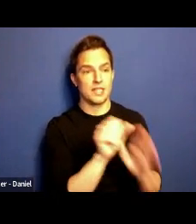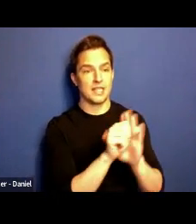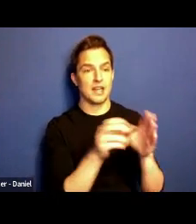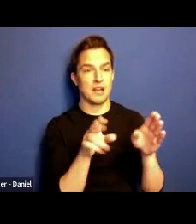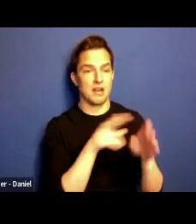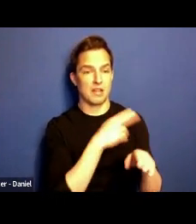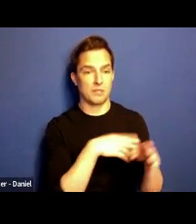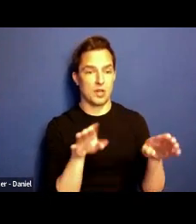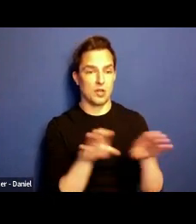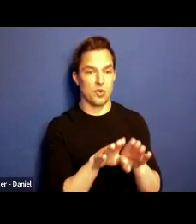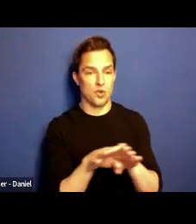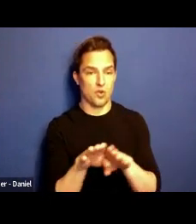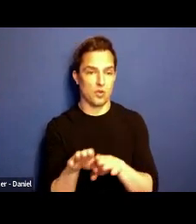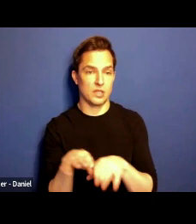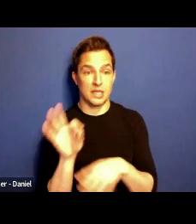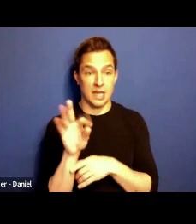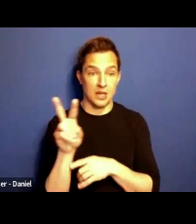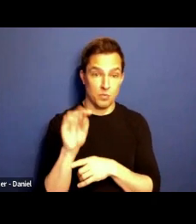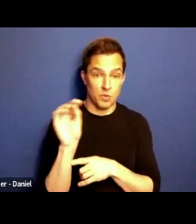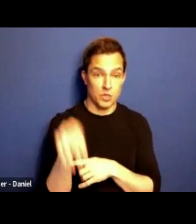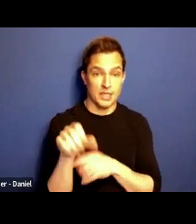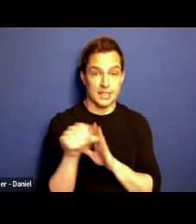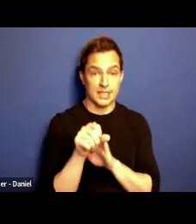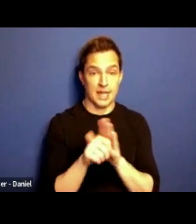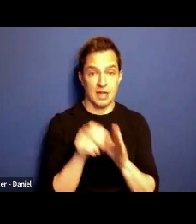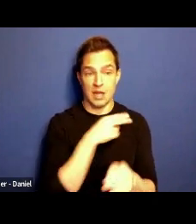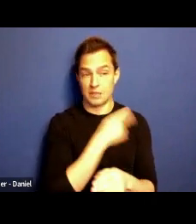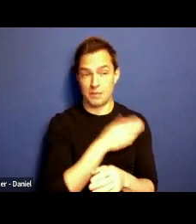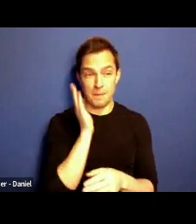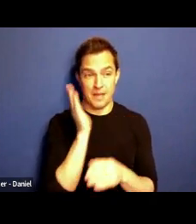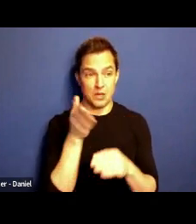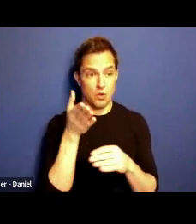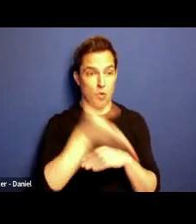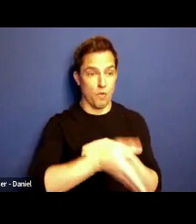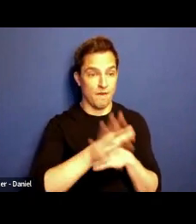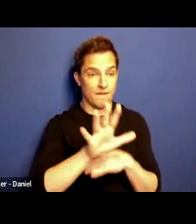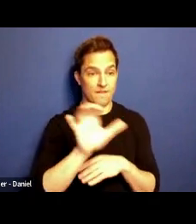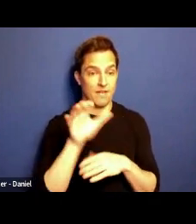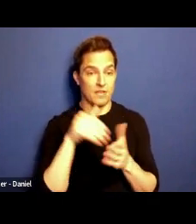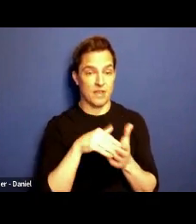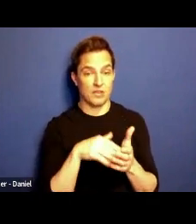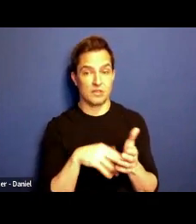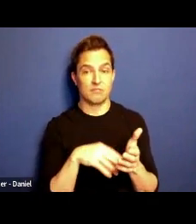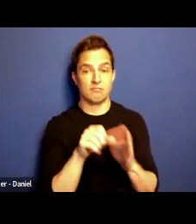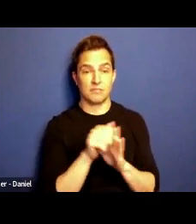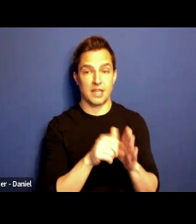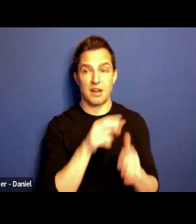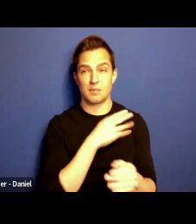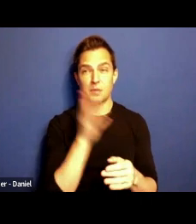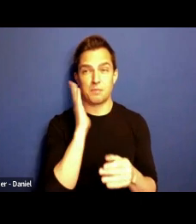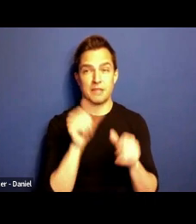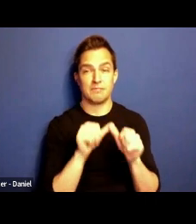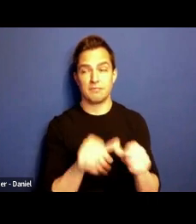closed, and 92% of the state hospital beds, over 500,000 state hospital beds, have been closed since